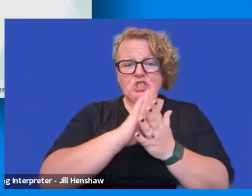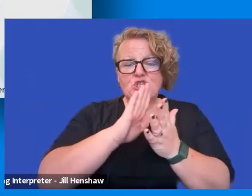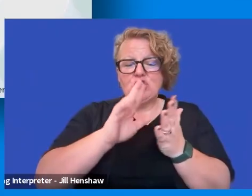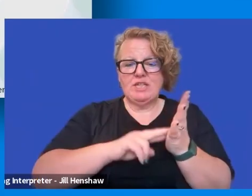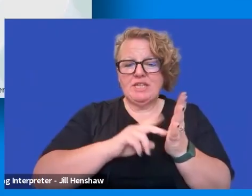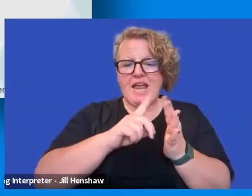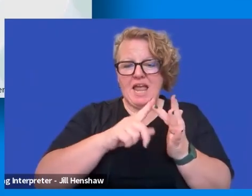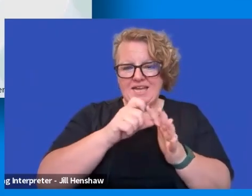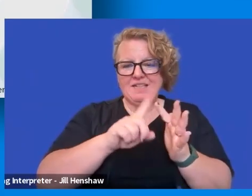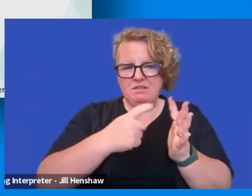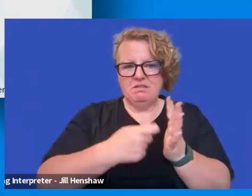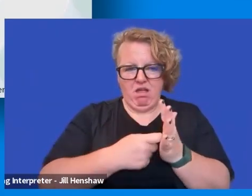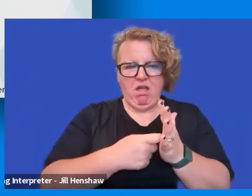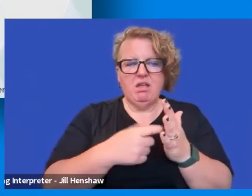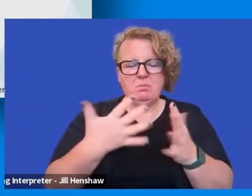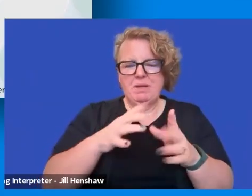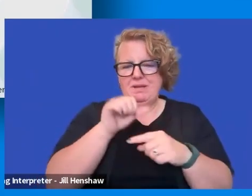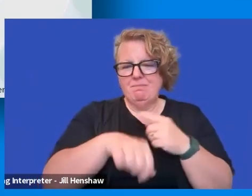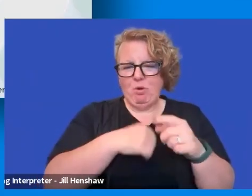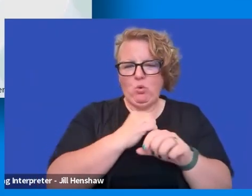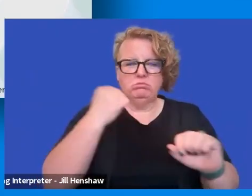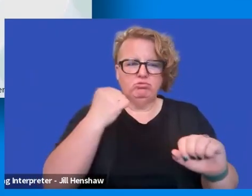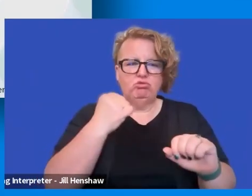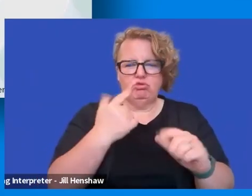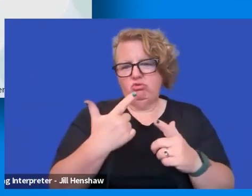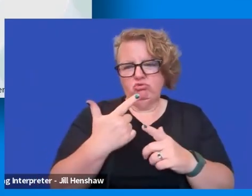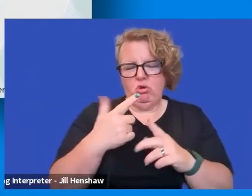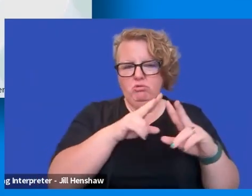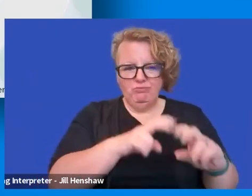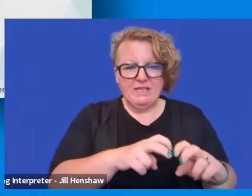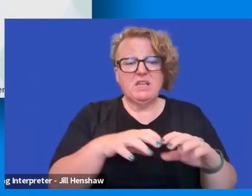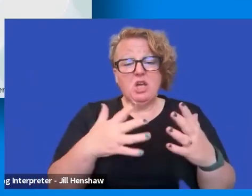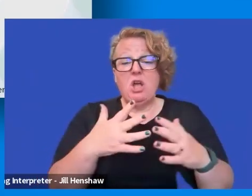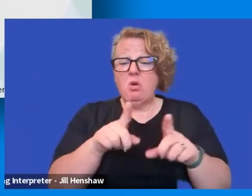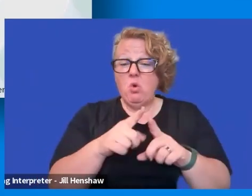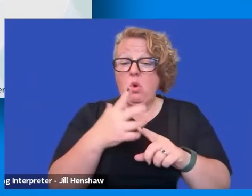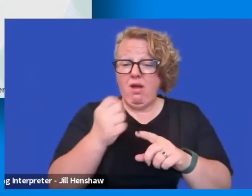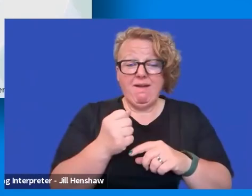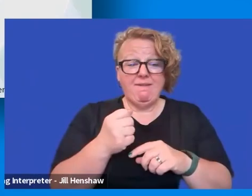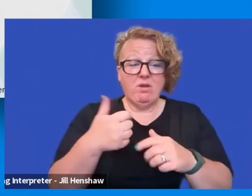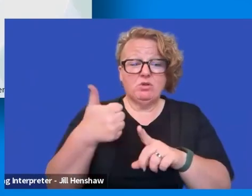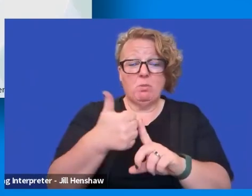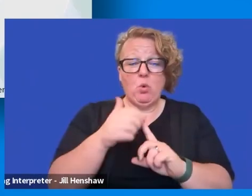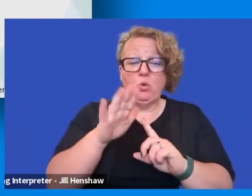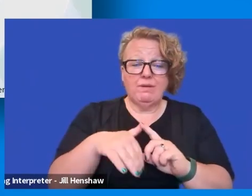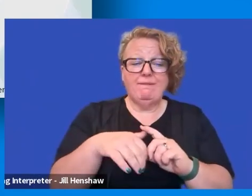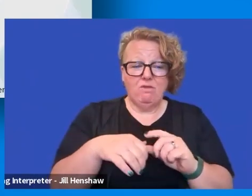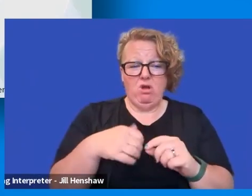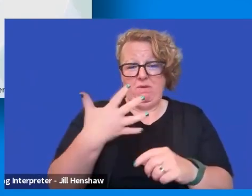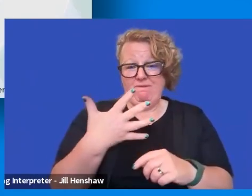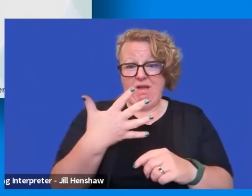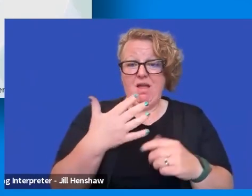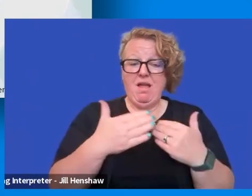in the EDI Caucus office by Lizzie Hodson and Fenella Watson, and we had two co-investigators, Clay McGill and